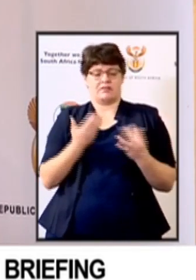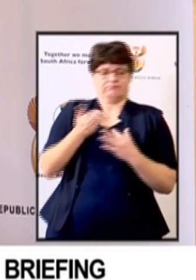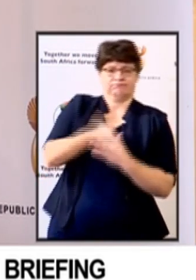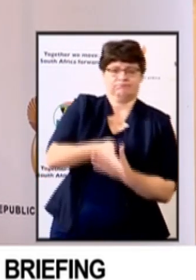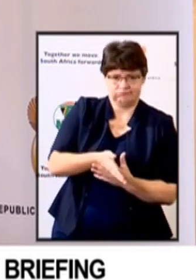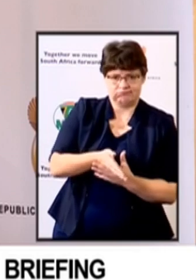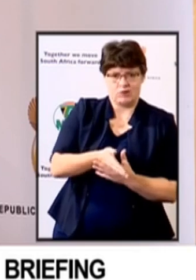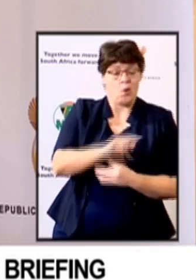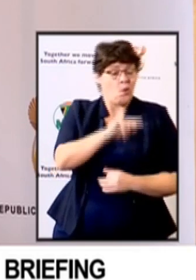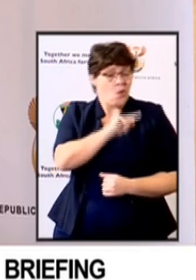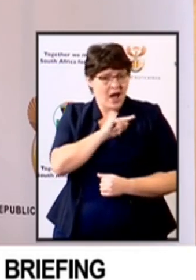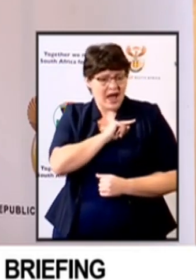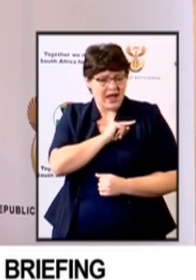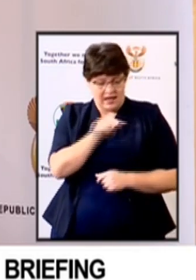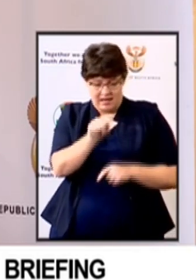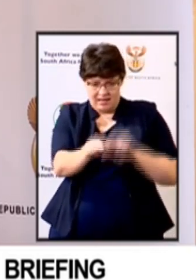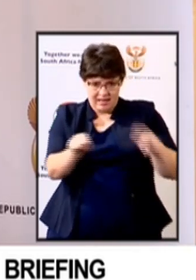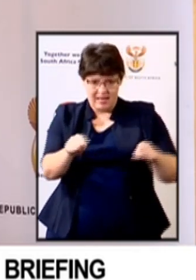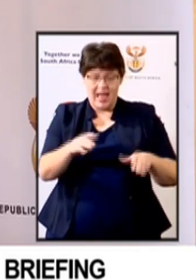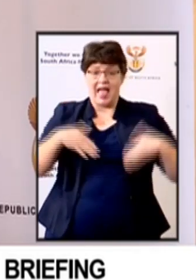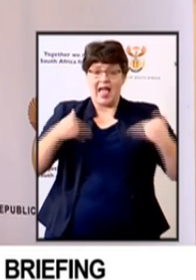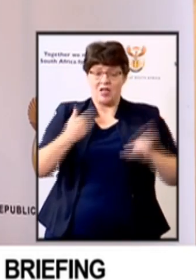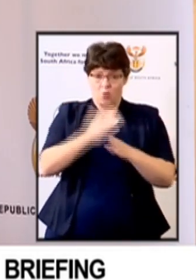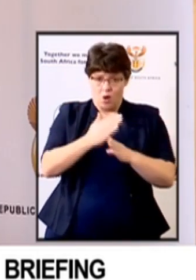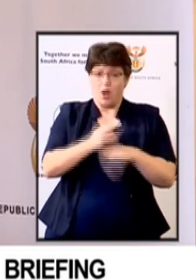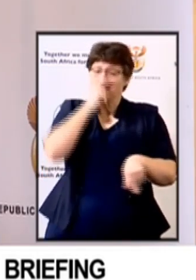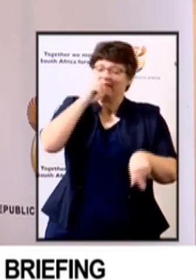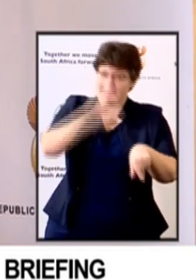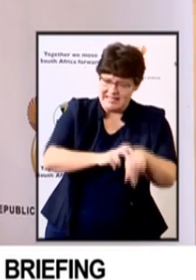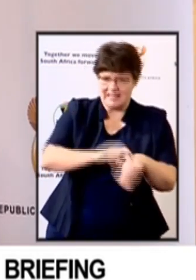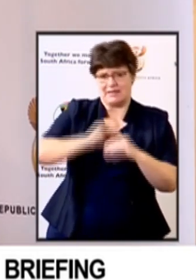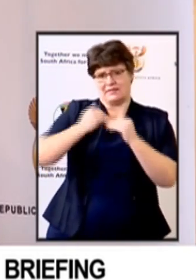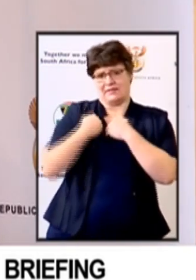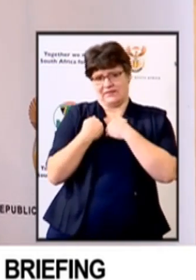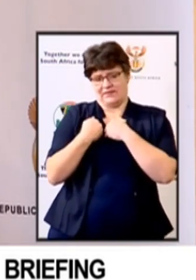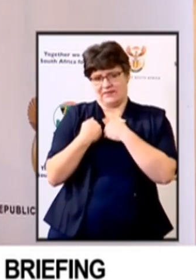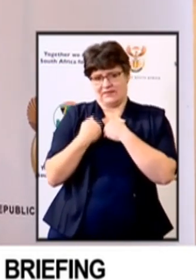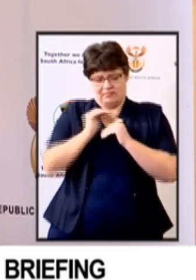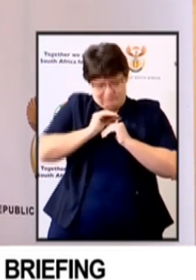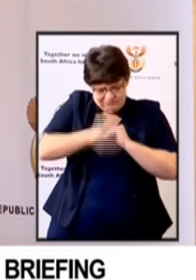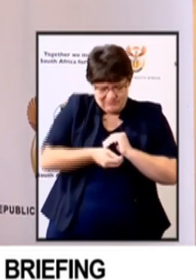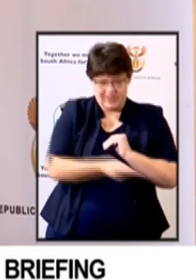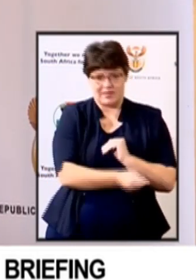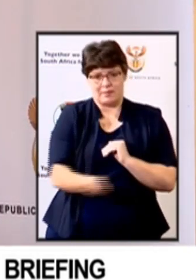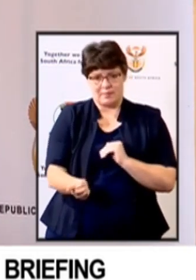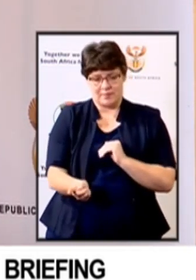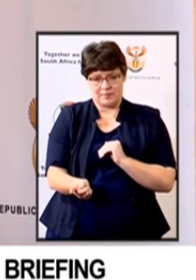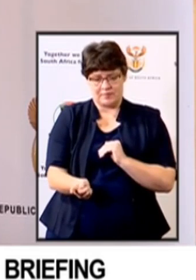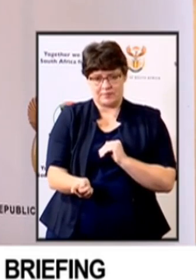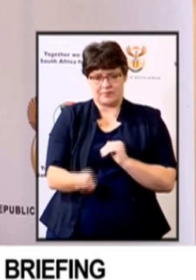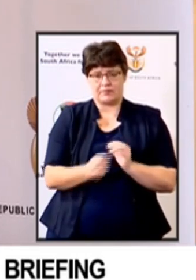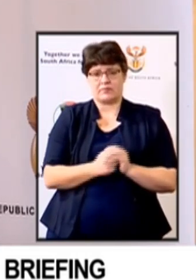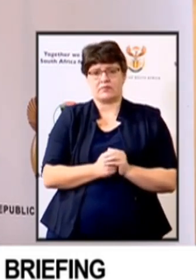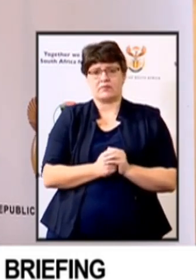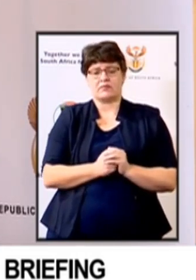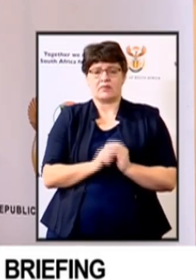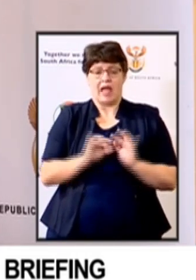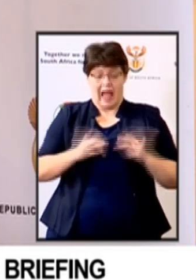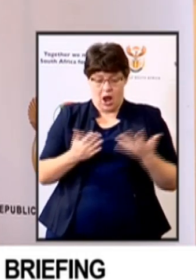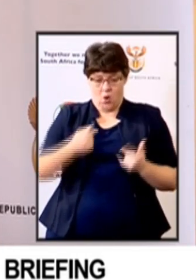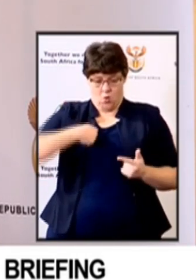ensure the safety of frontline health workers and to facilitate this on this